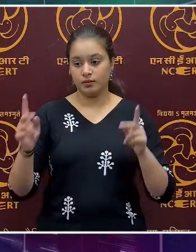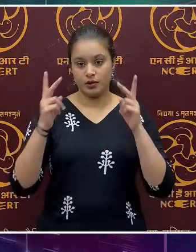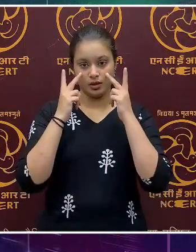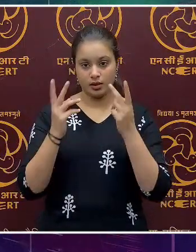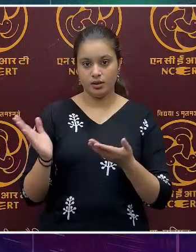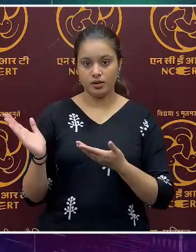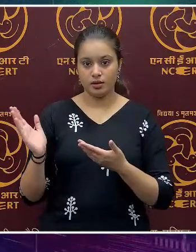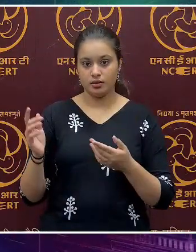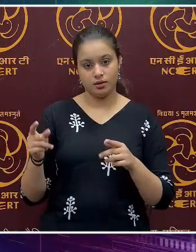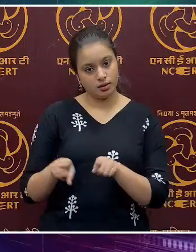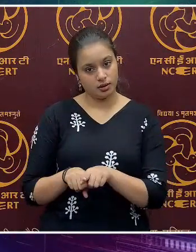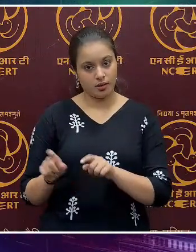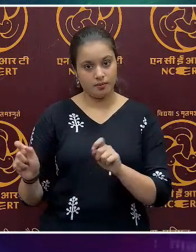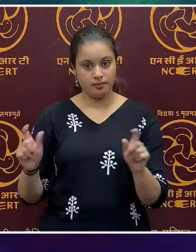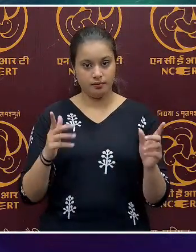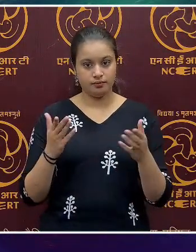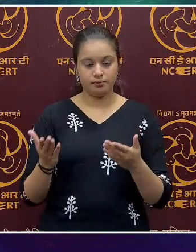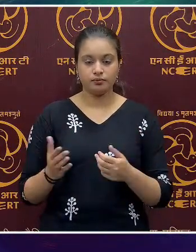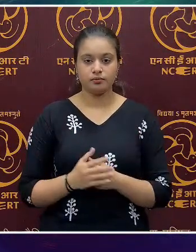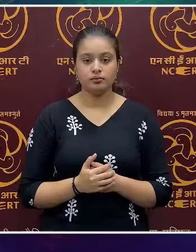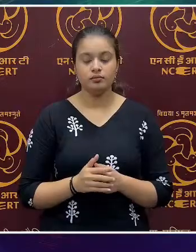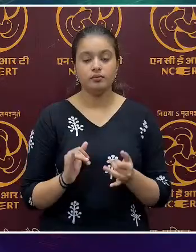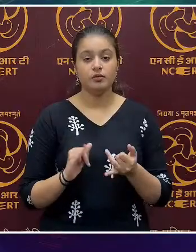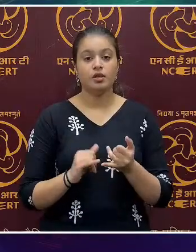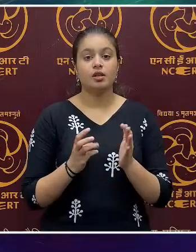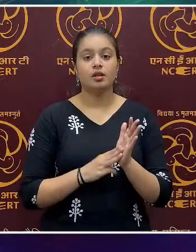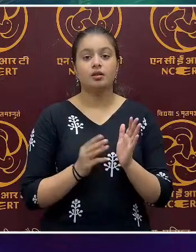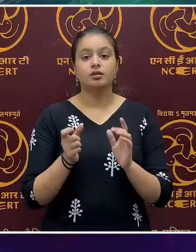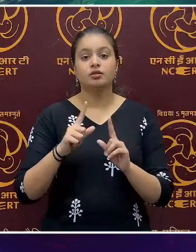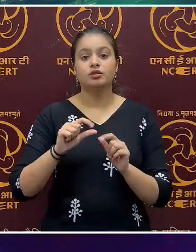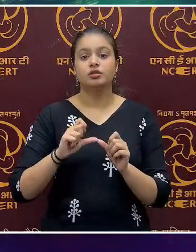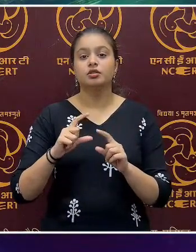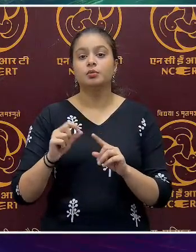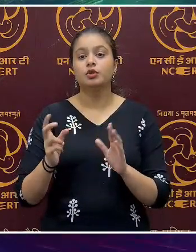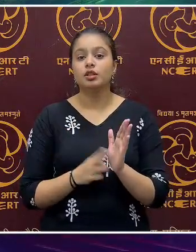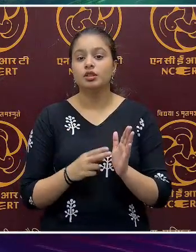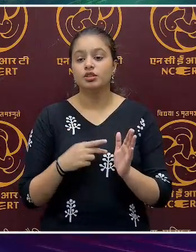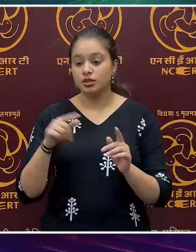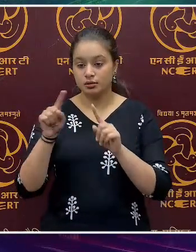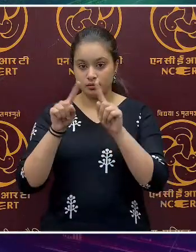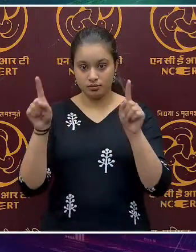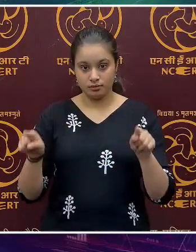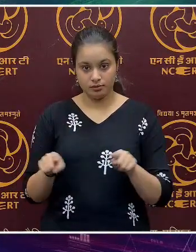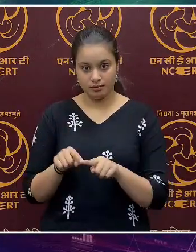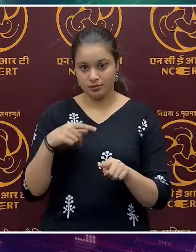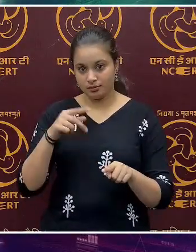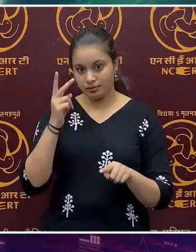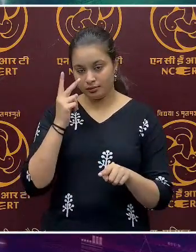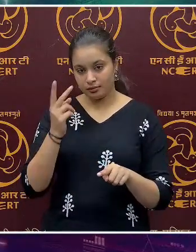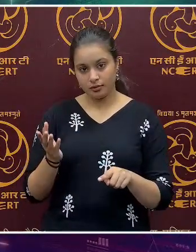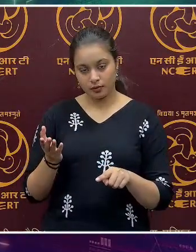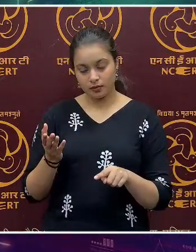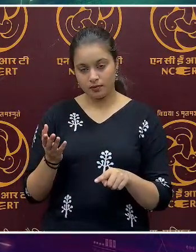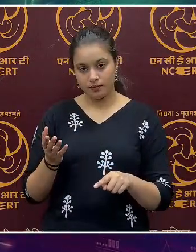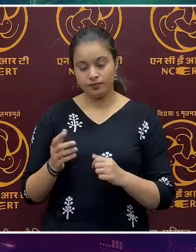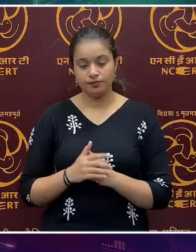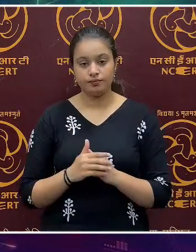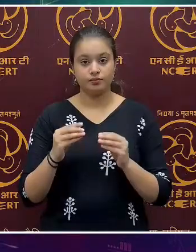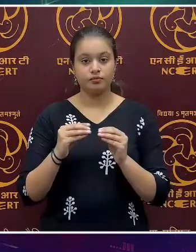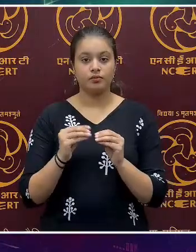appear. So this is the simulation screen that user will get after clicking on that link. So you can see